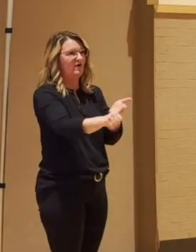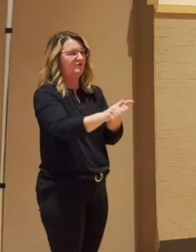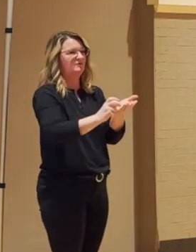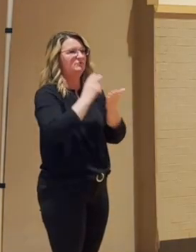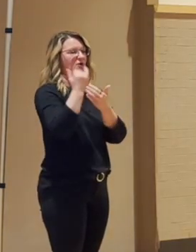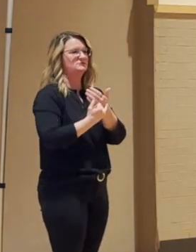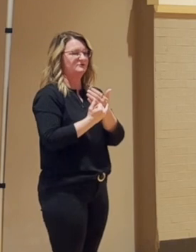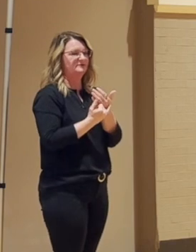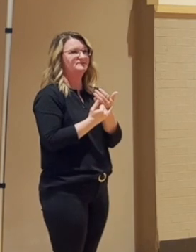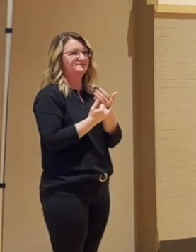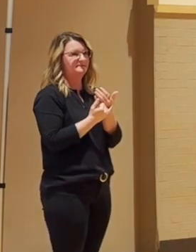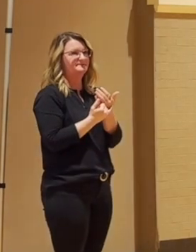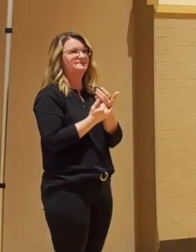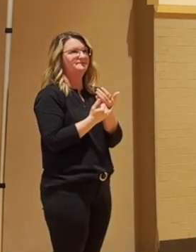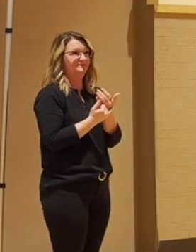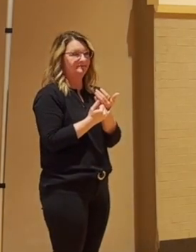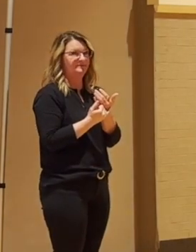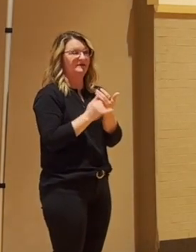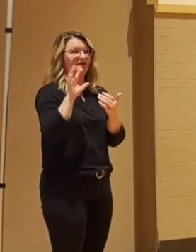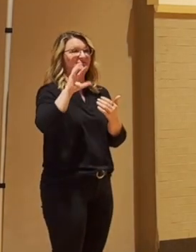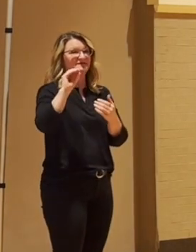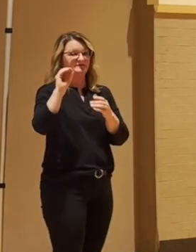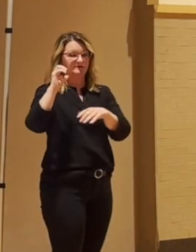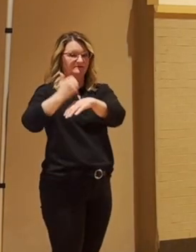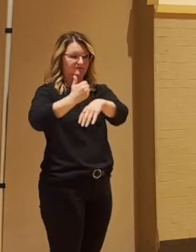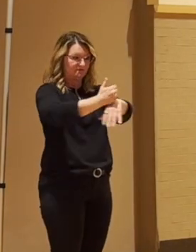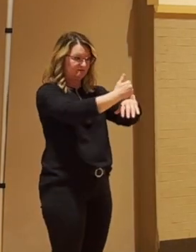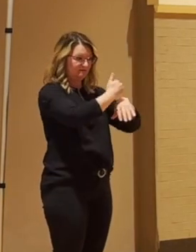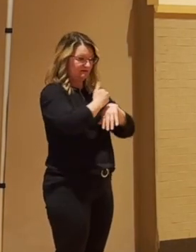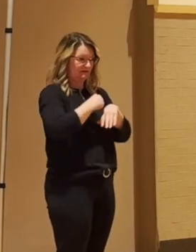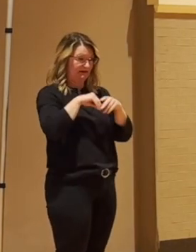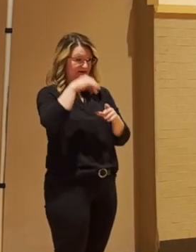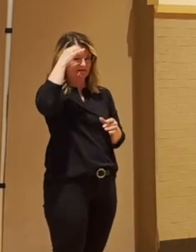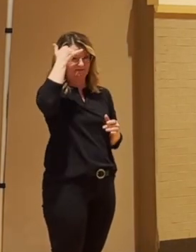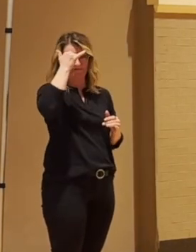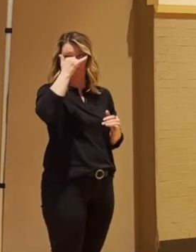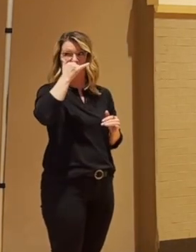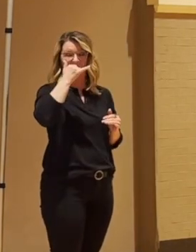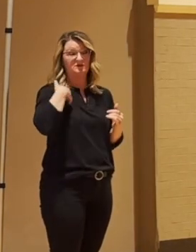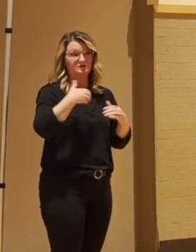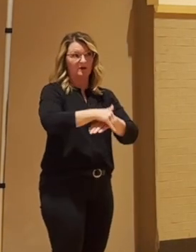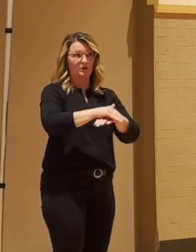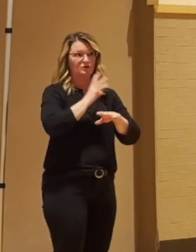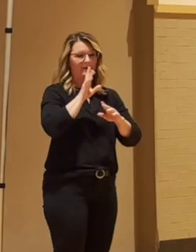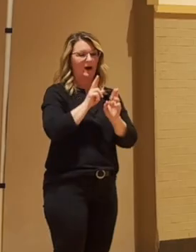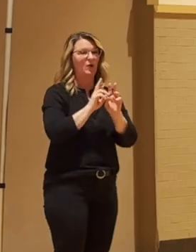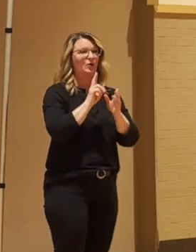project. We have over 50 sites throughout the city. Tonight we're talking about the